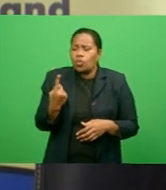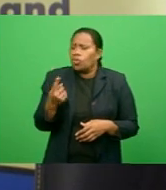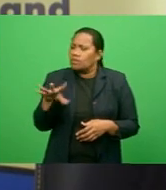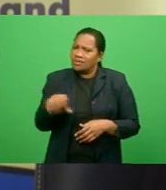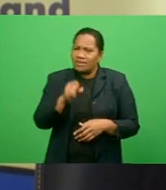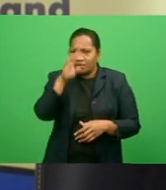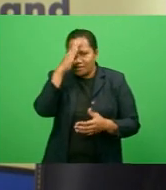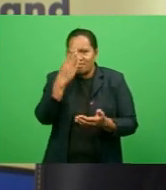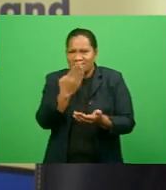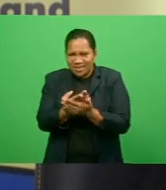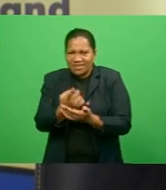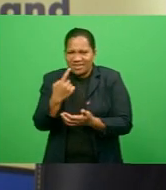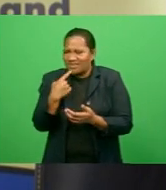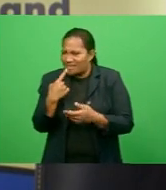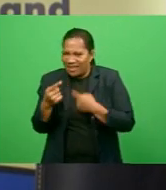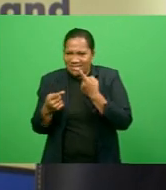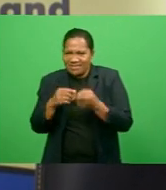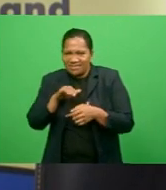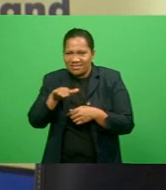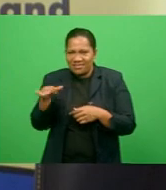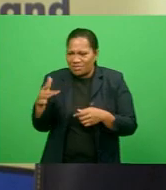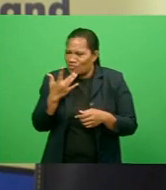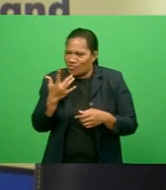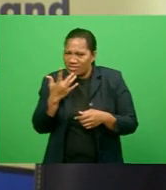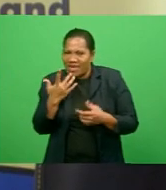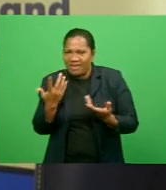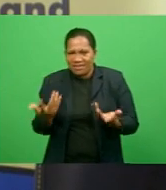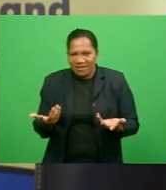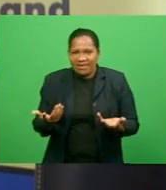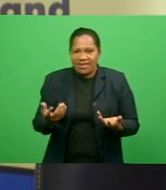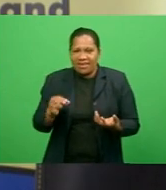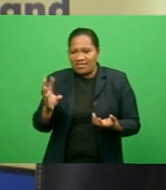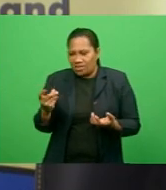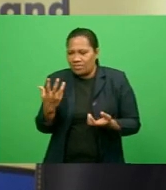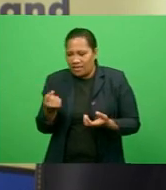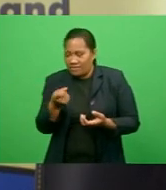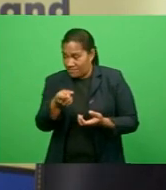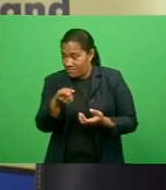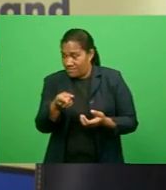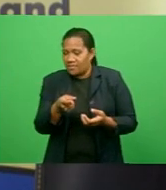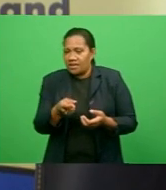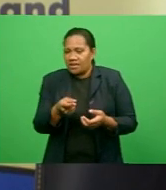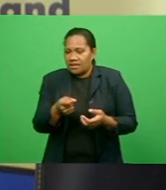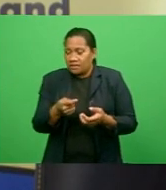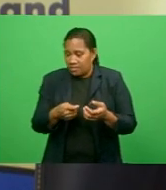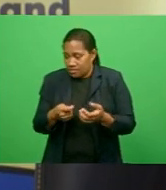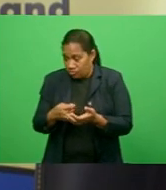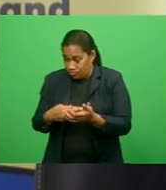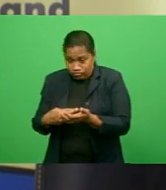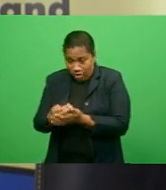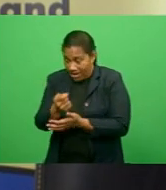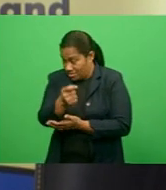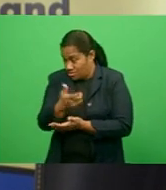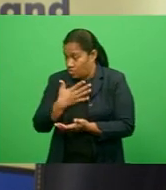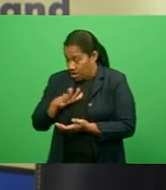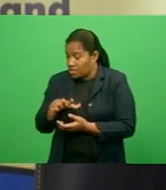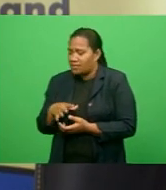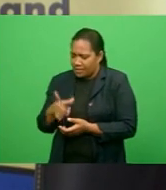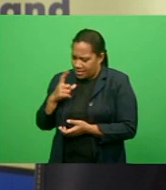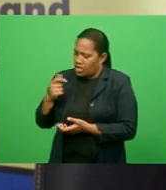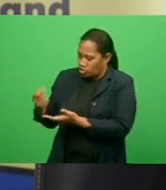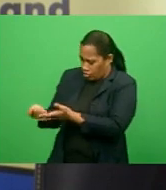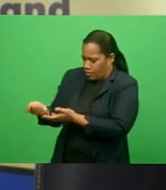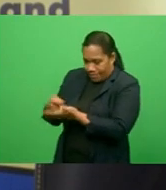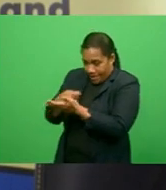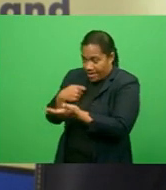students, in the pretense that they will be leased out a particular flat, and they have been also, made to pay not